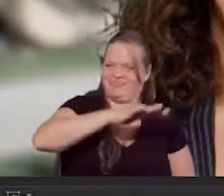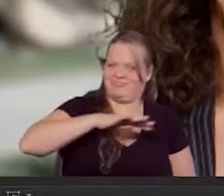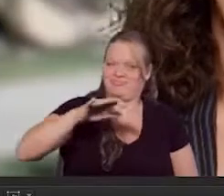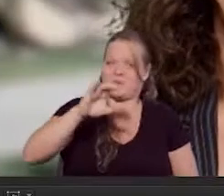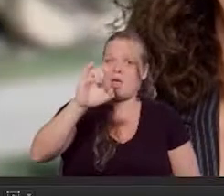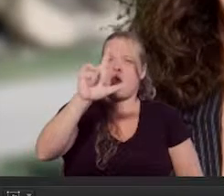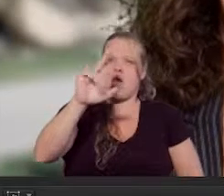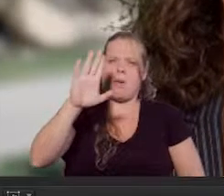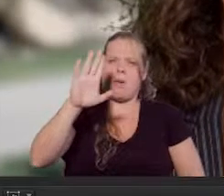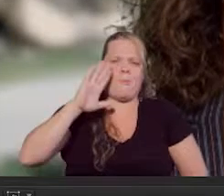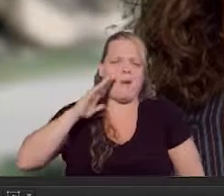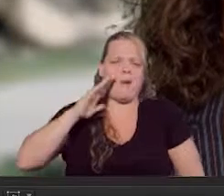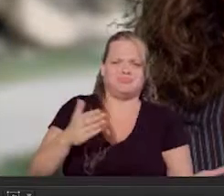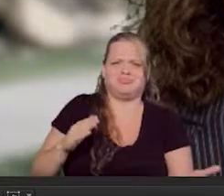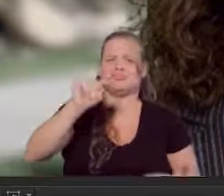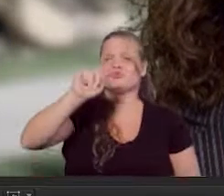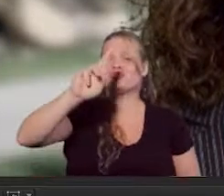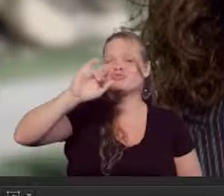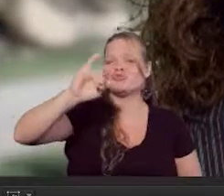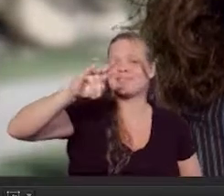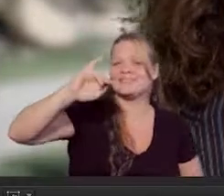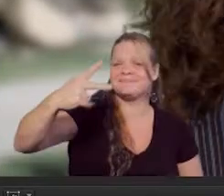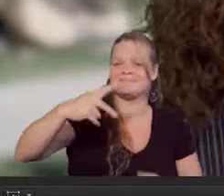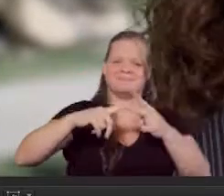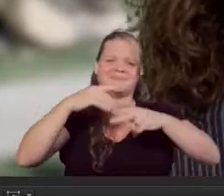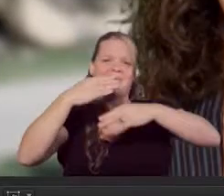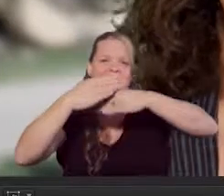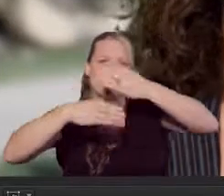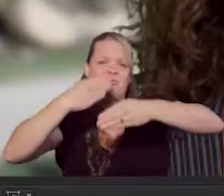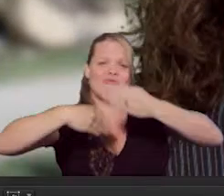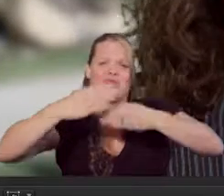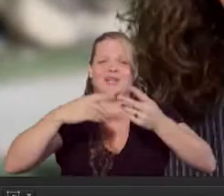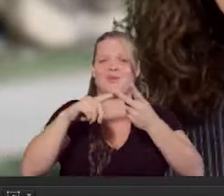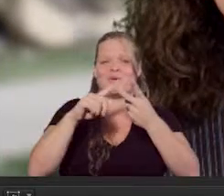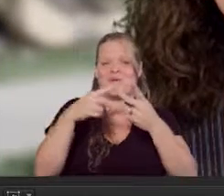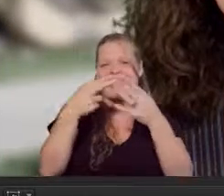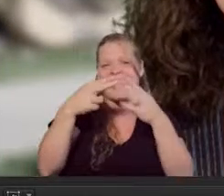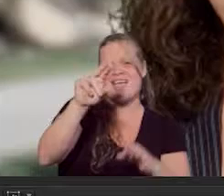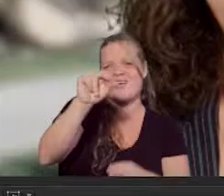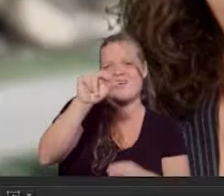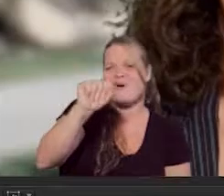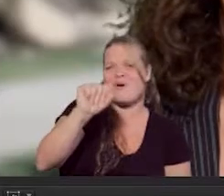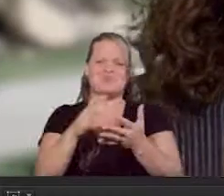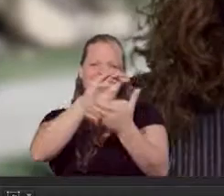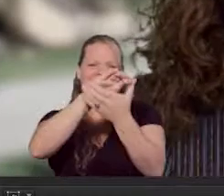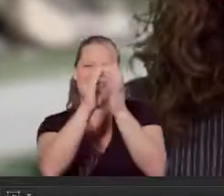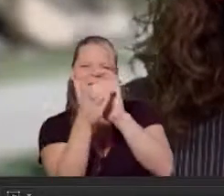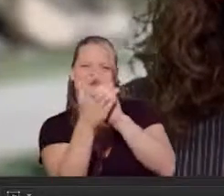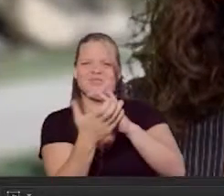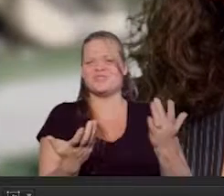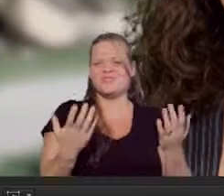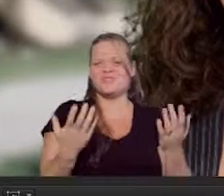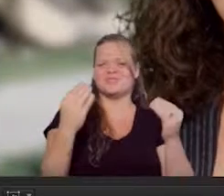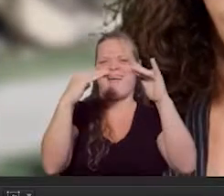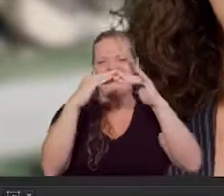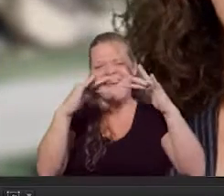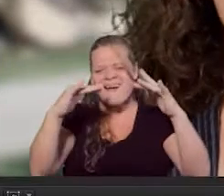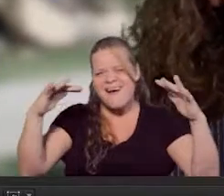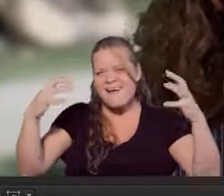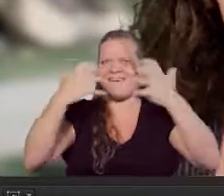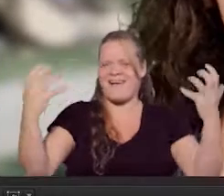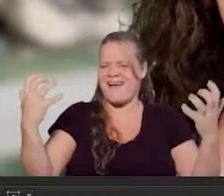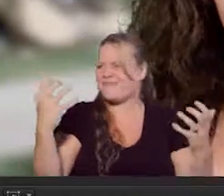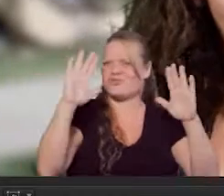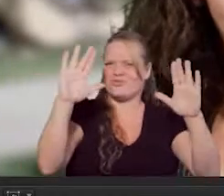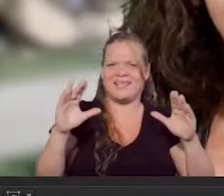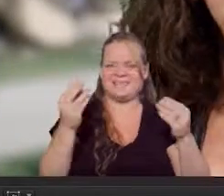2 p.m. in the free speech area. Clubs will be grilling up some tri-tip, wrapping some burritos, dropping those egg rolls in